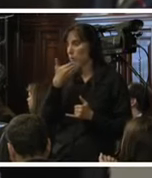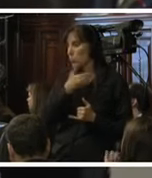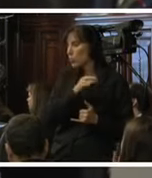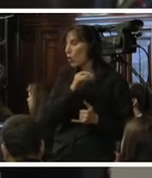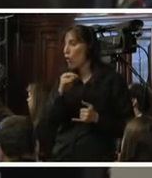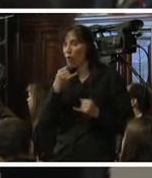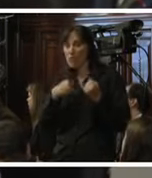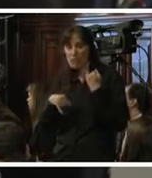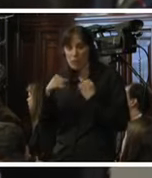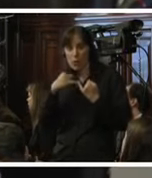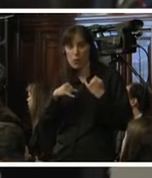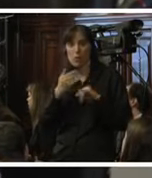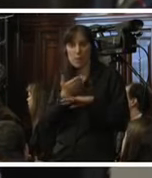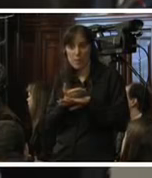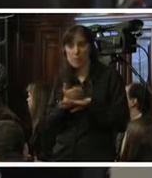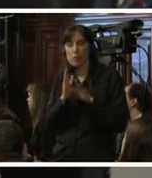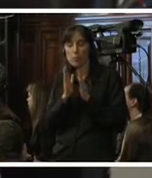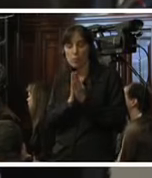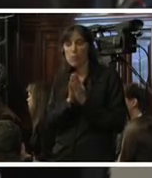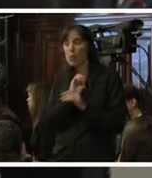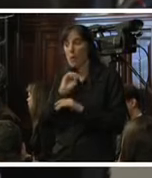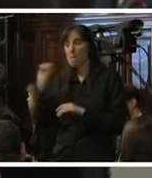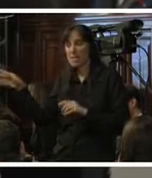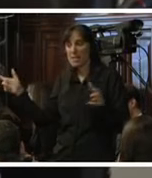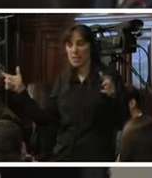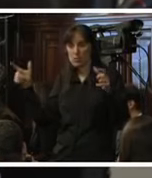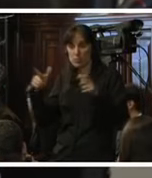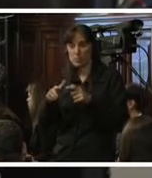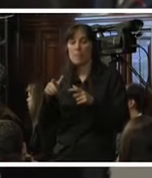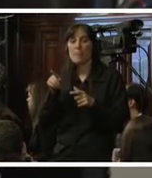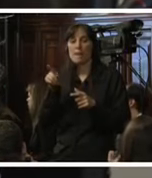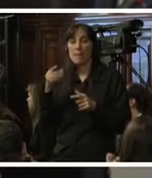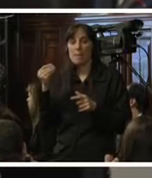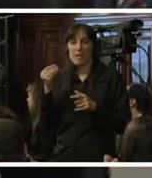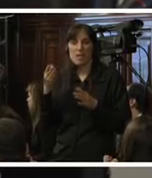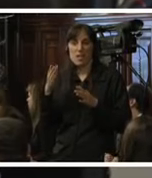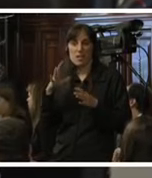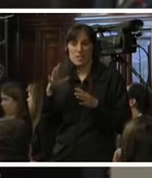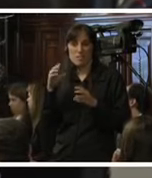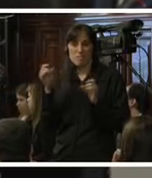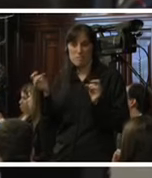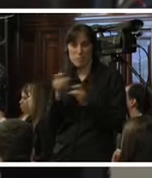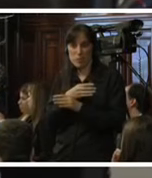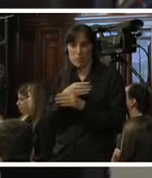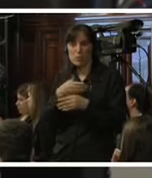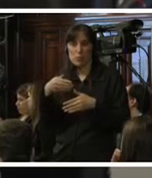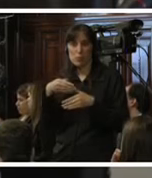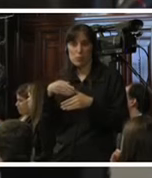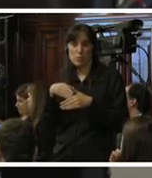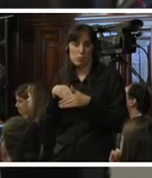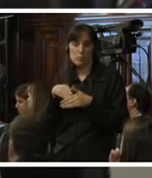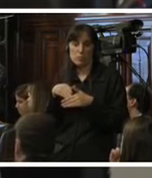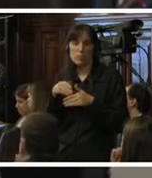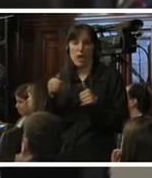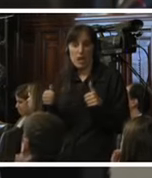us later, so that we can have it to act upon. I thank the